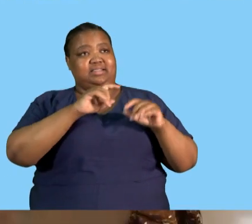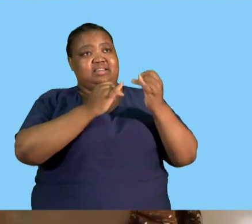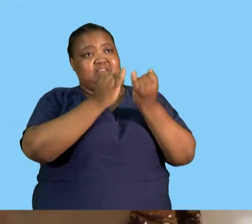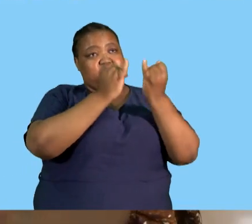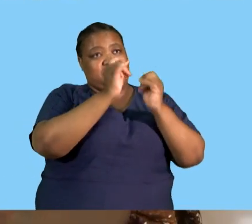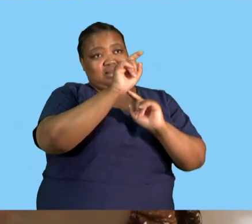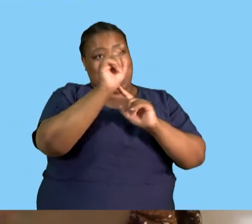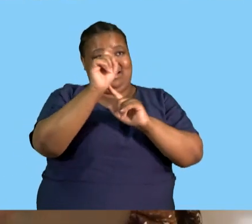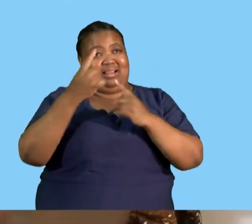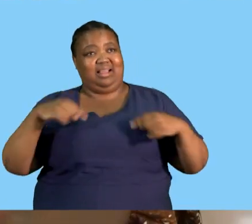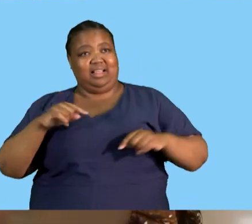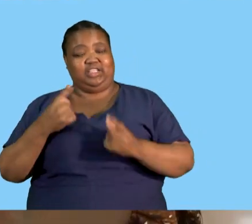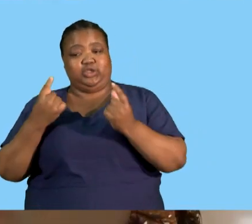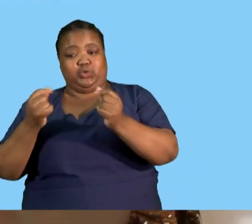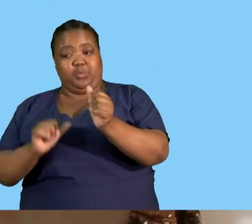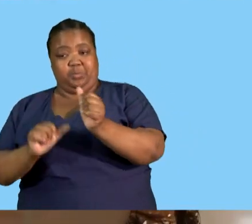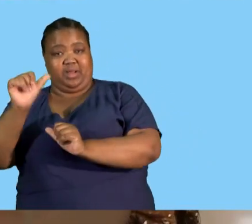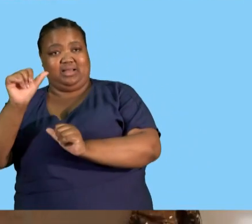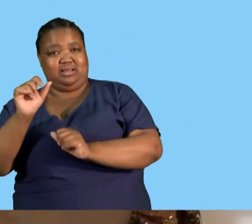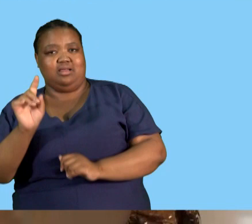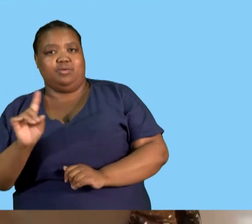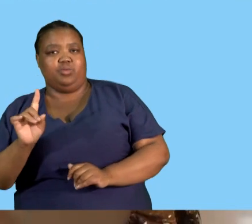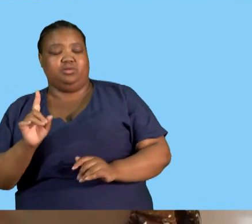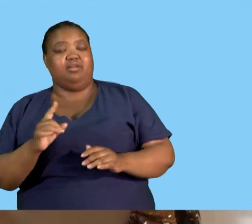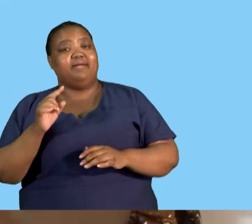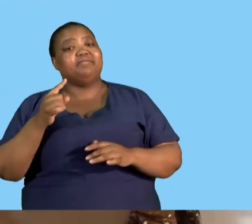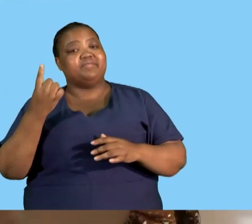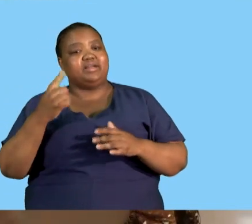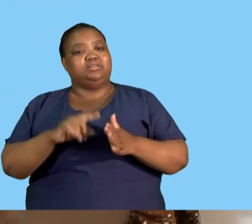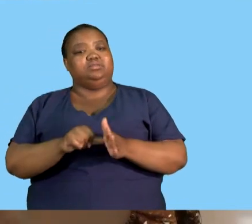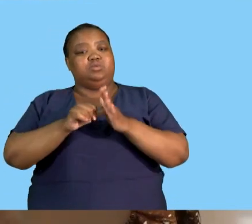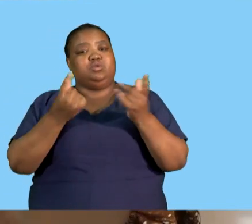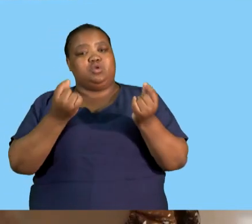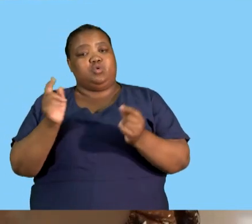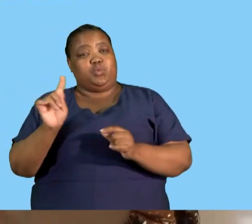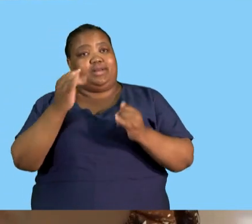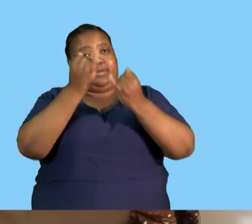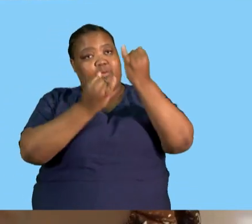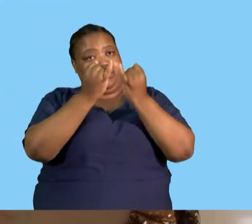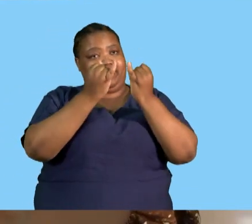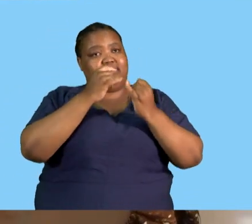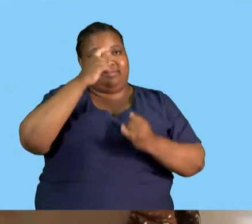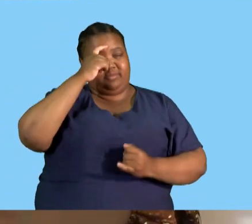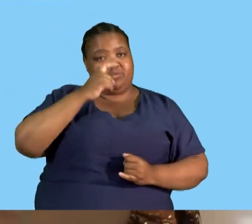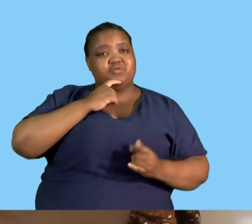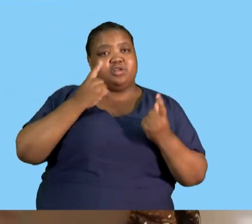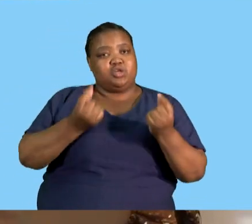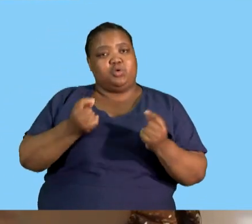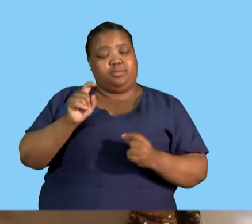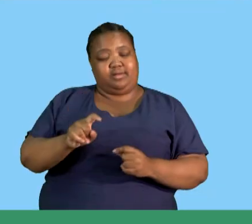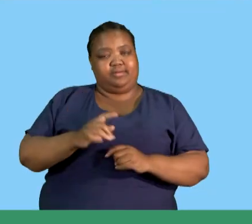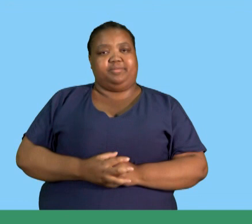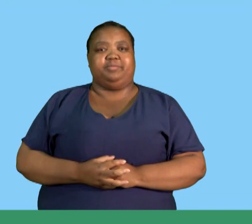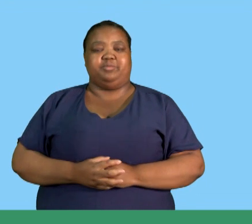that we as a business can do better than the competitor? But how do you know that? Through doing what? A competitor's profile. Right.